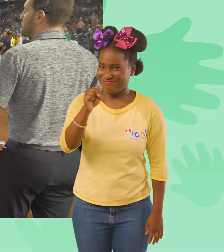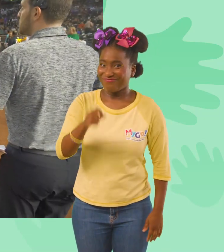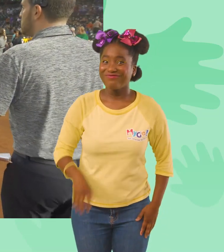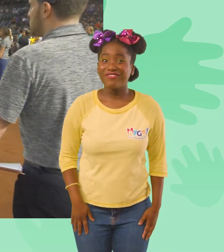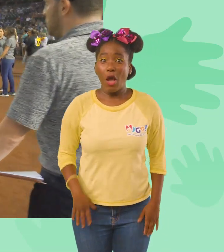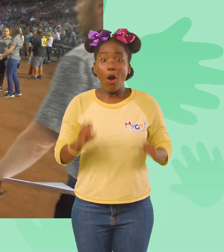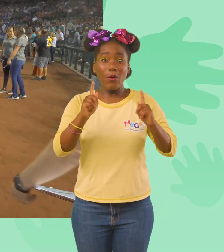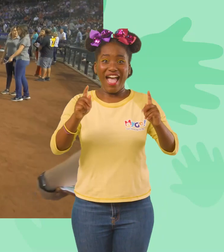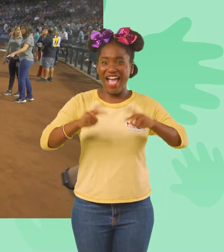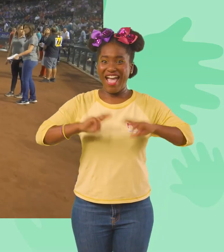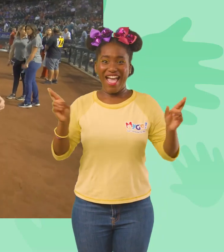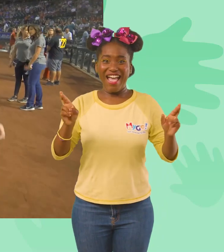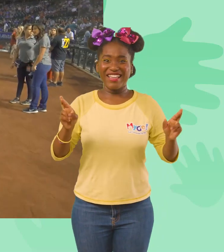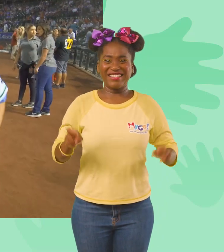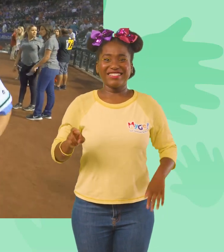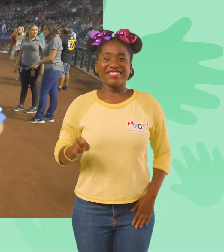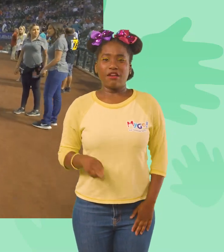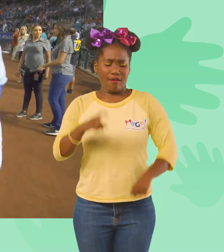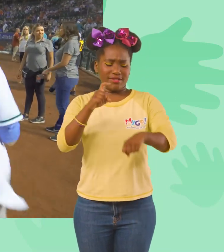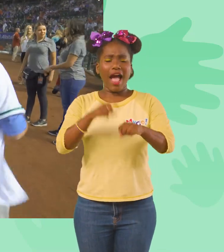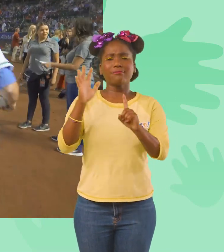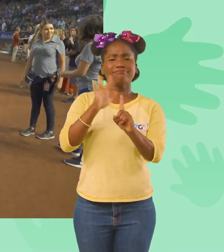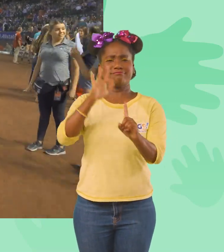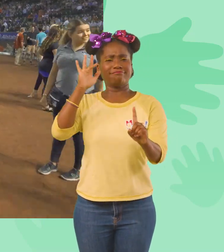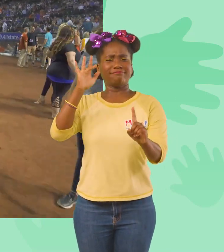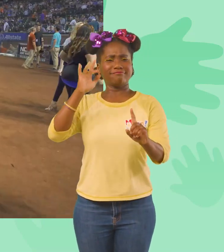Okay, here we go. This is our time to shine.